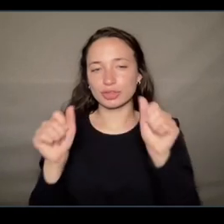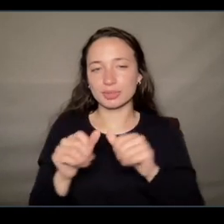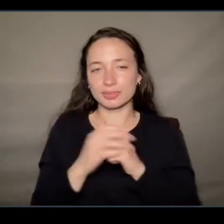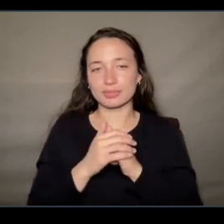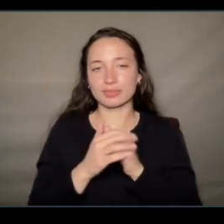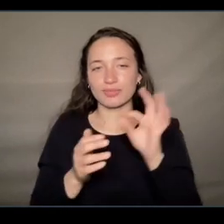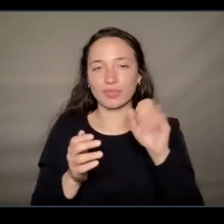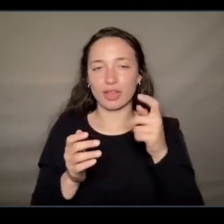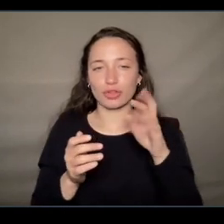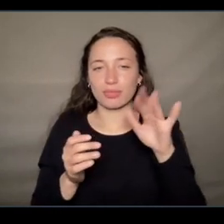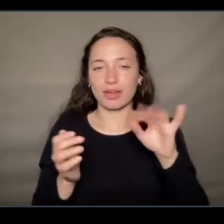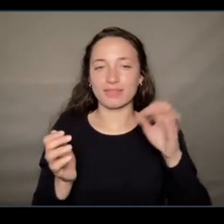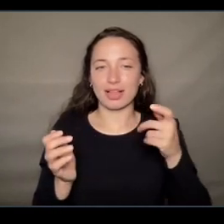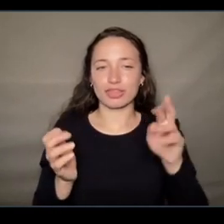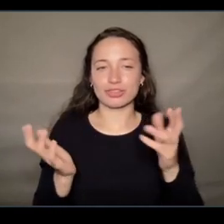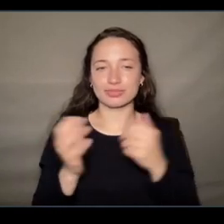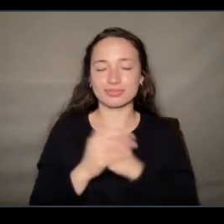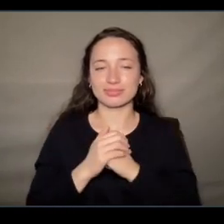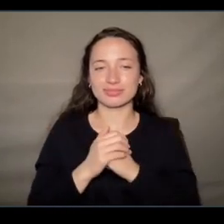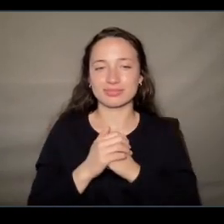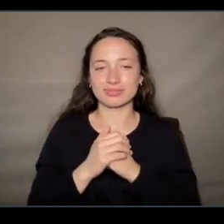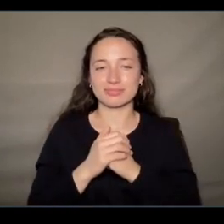shape, feather by feather,